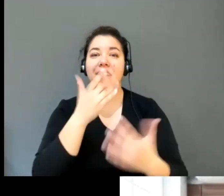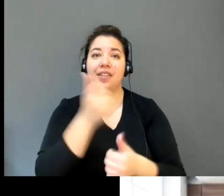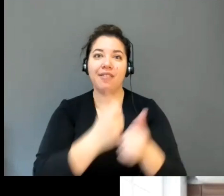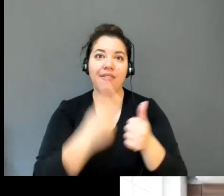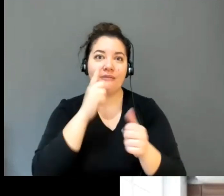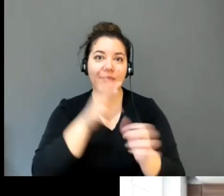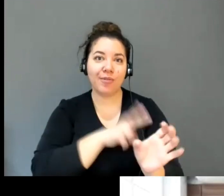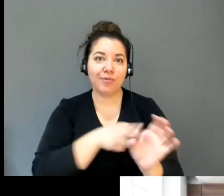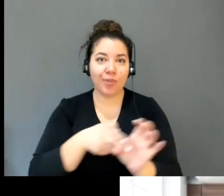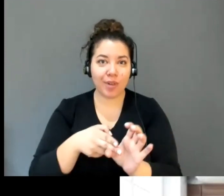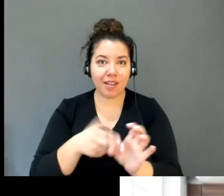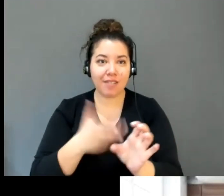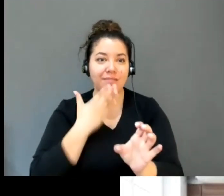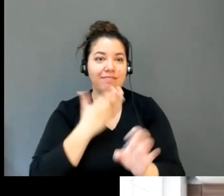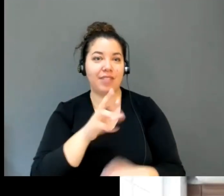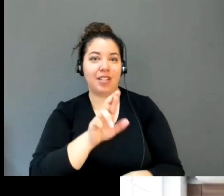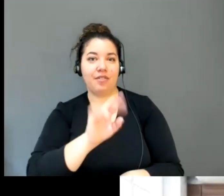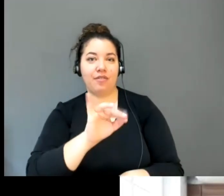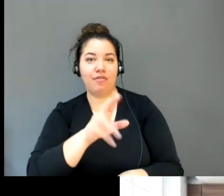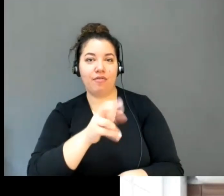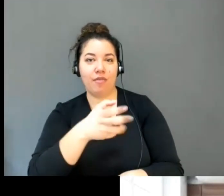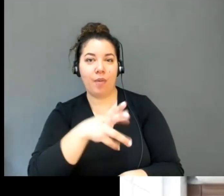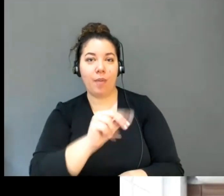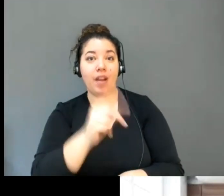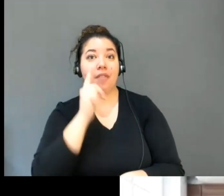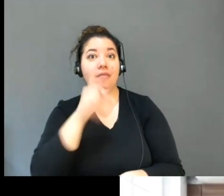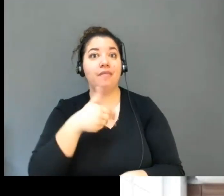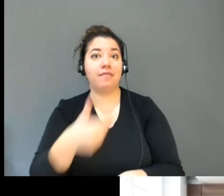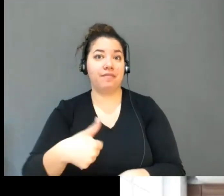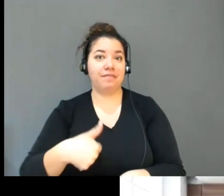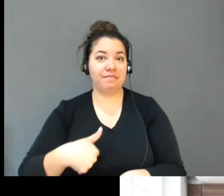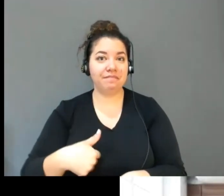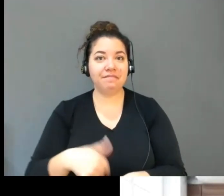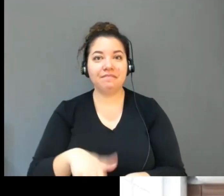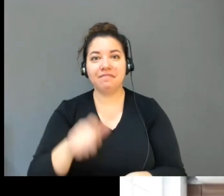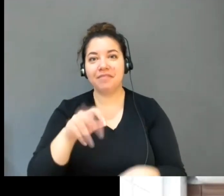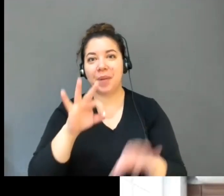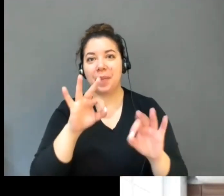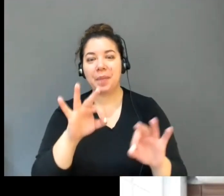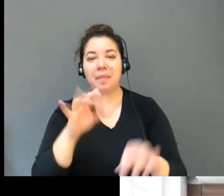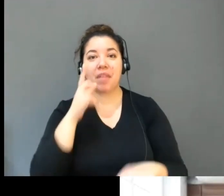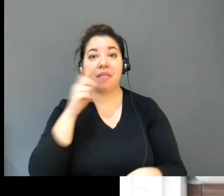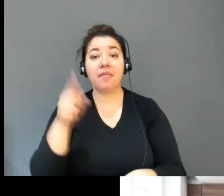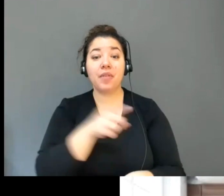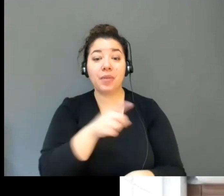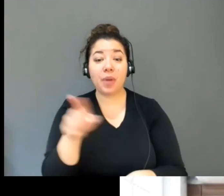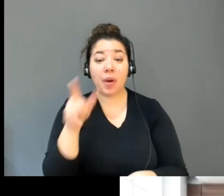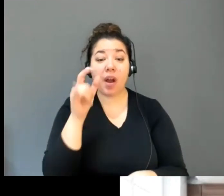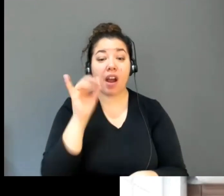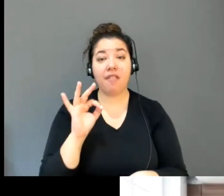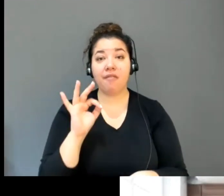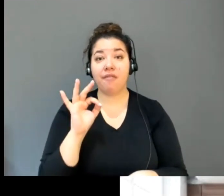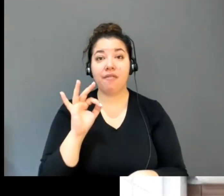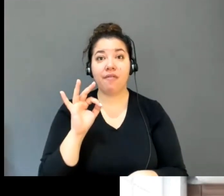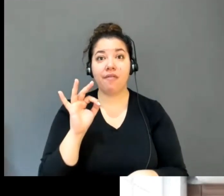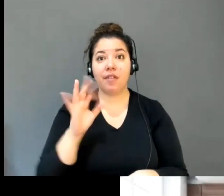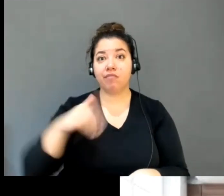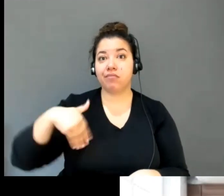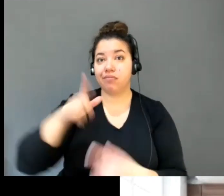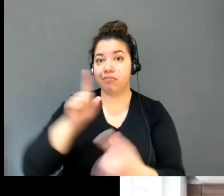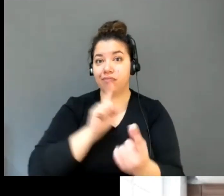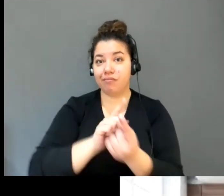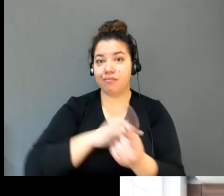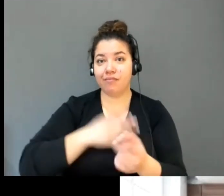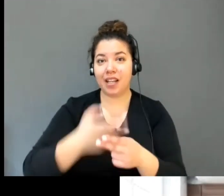and Mr. Rubin, thank you so much for having me on. For those of you who have never gotten the opportunity to meet me before, my name is